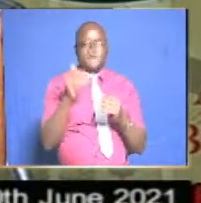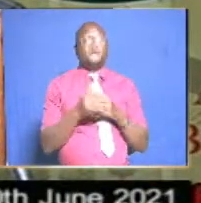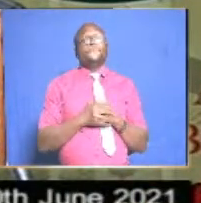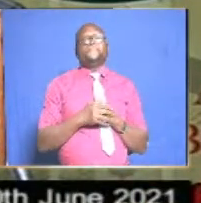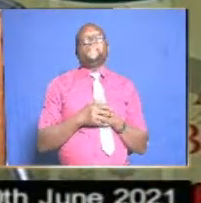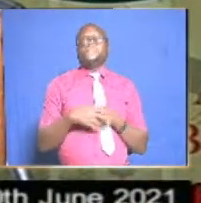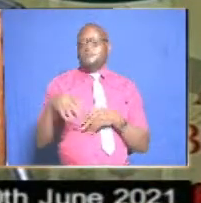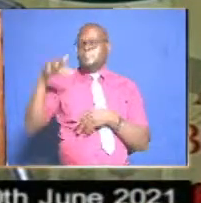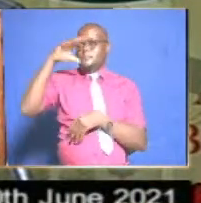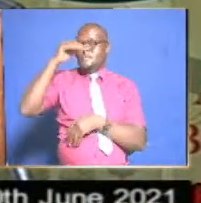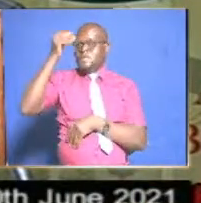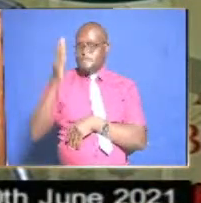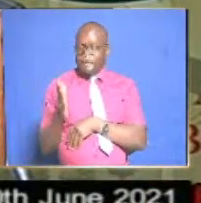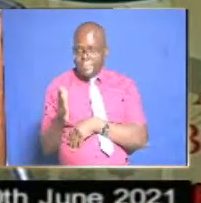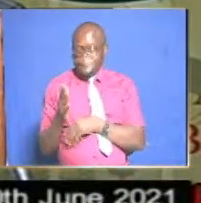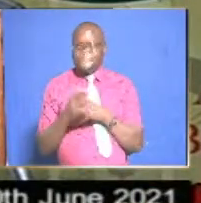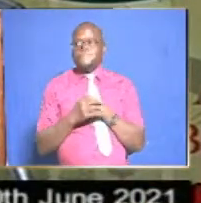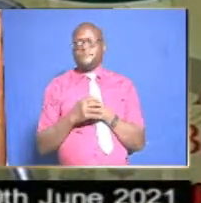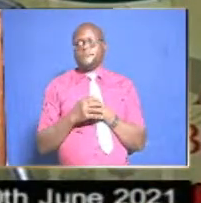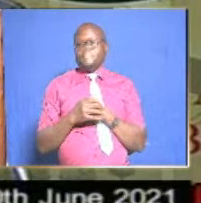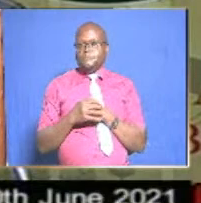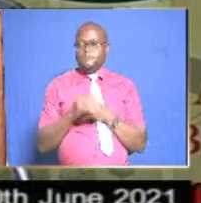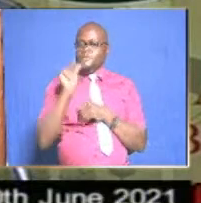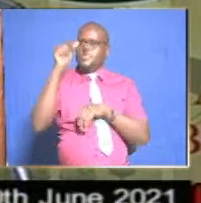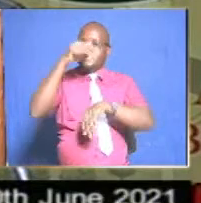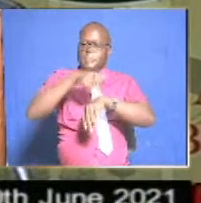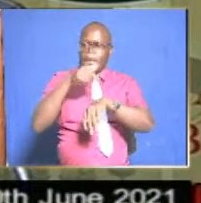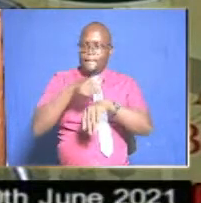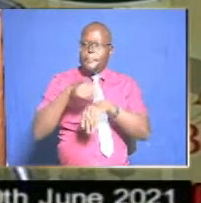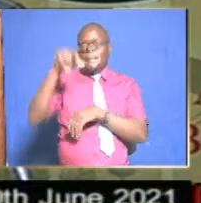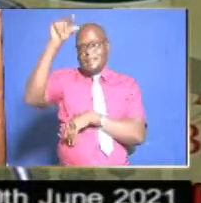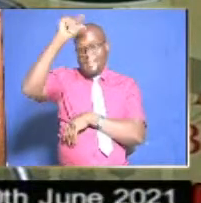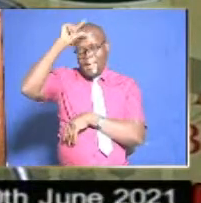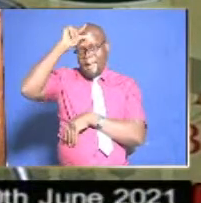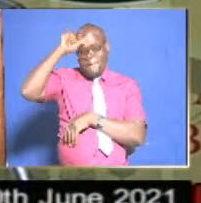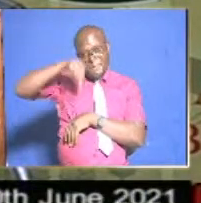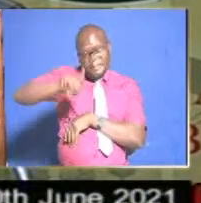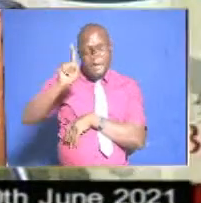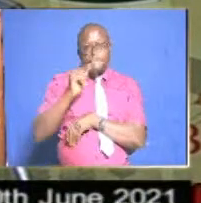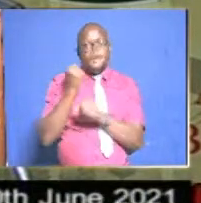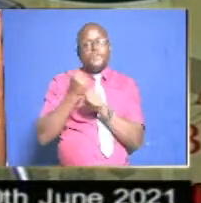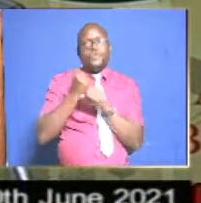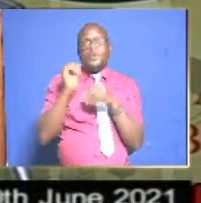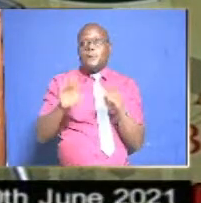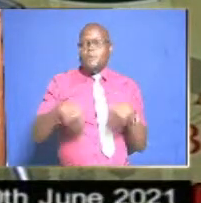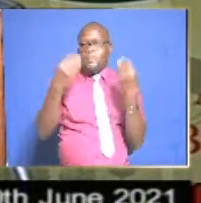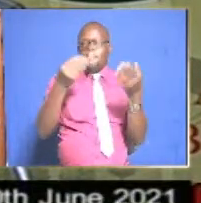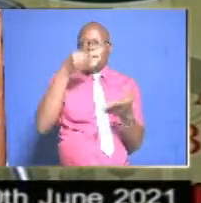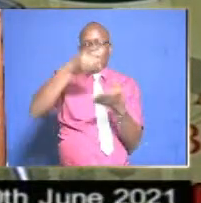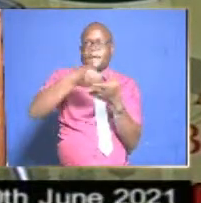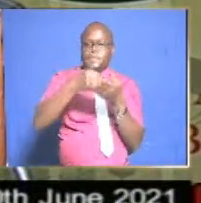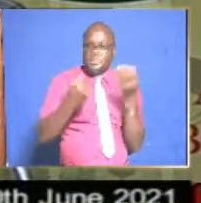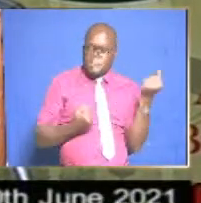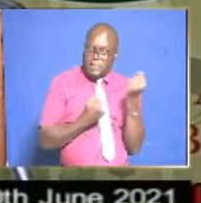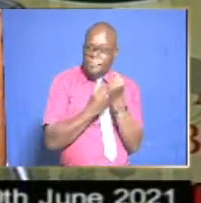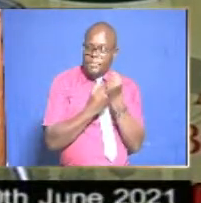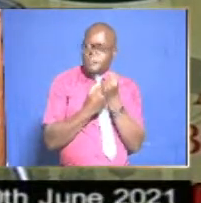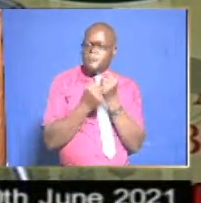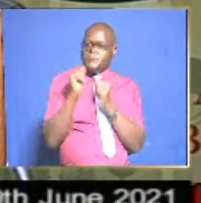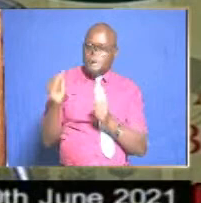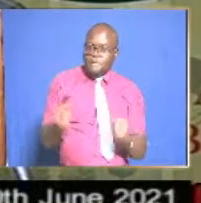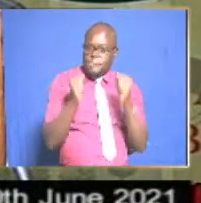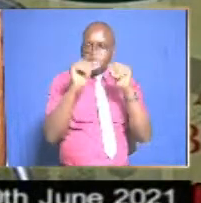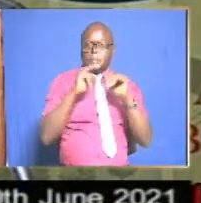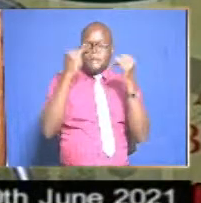Mr. Speaker, in the interim, the government provided financial support to strategic